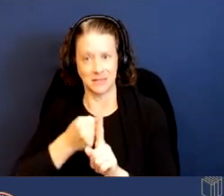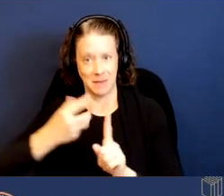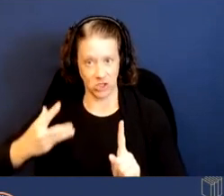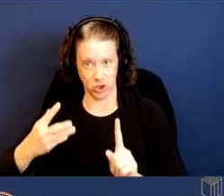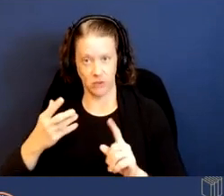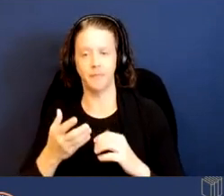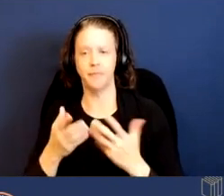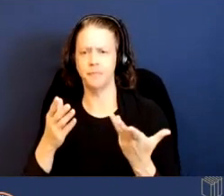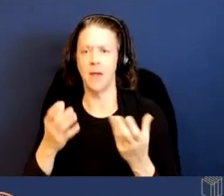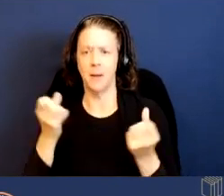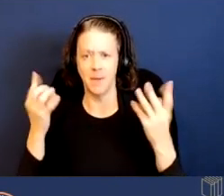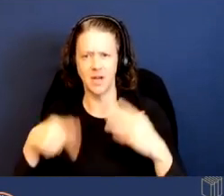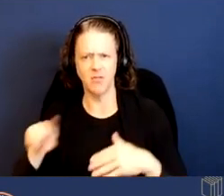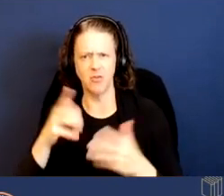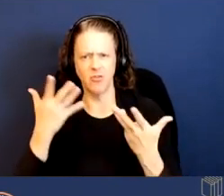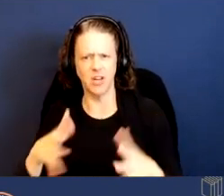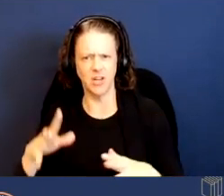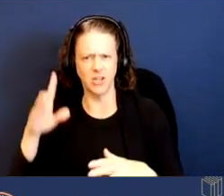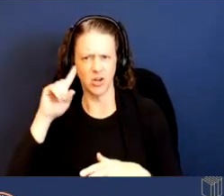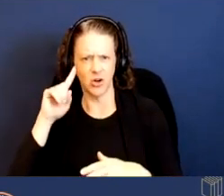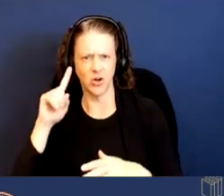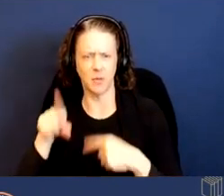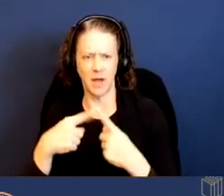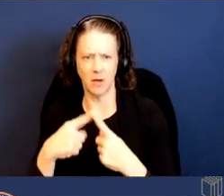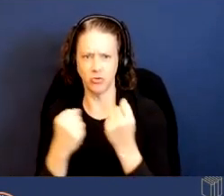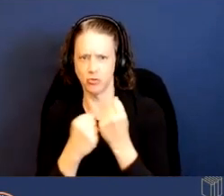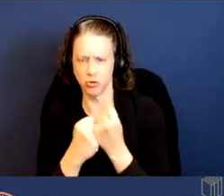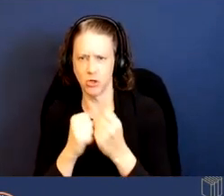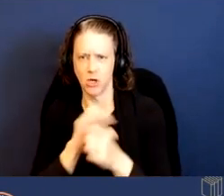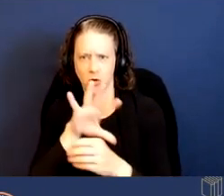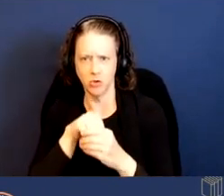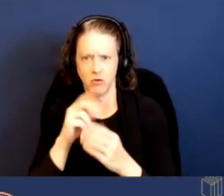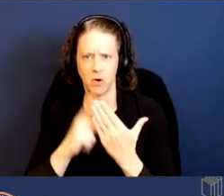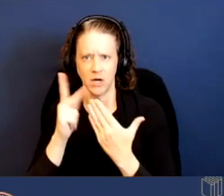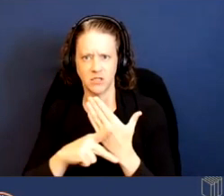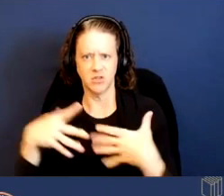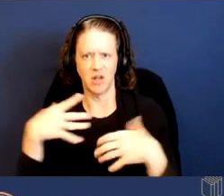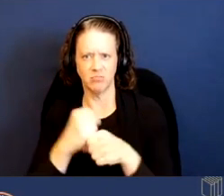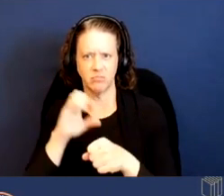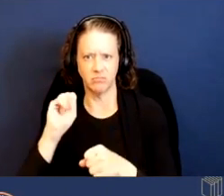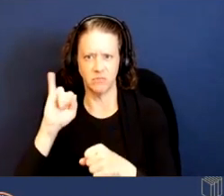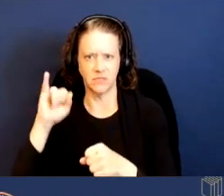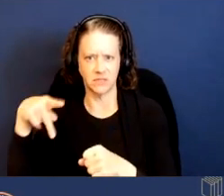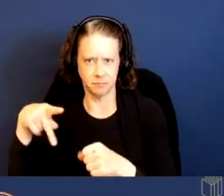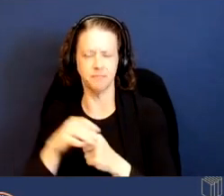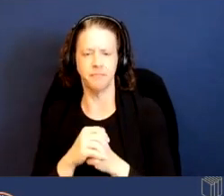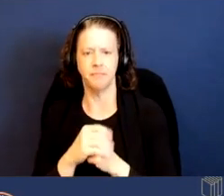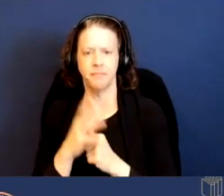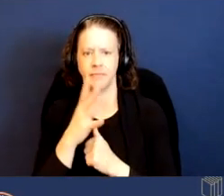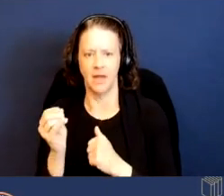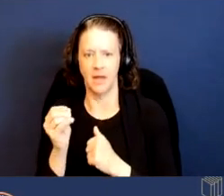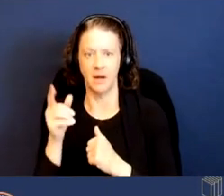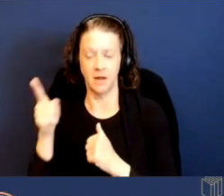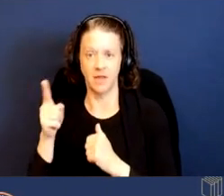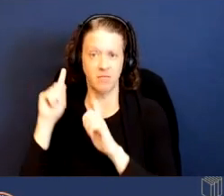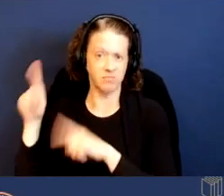know, or have heard of supporting inclusive practices, otherwise known as SIP, and they have been longtime